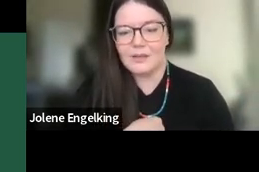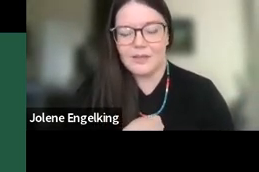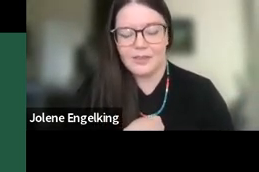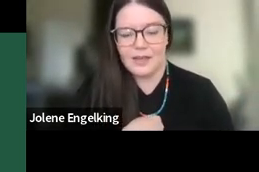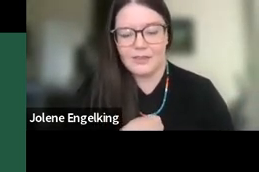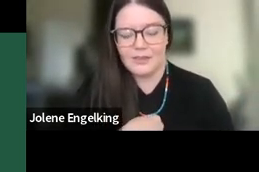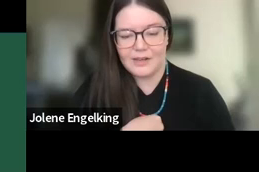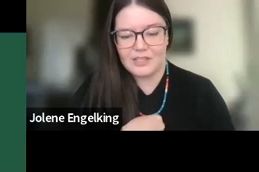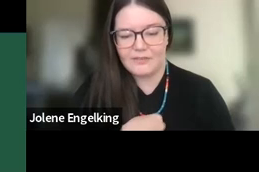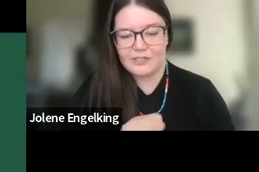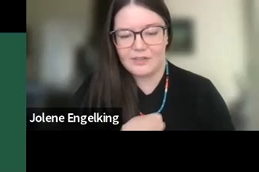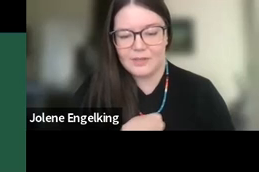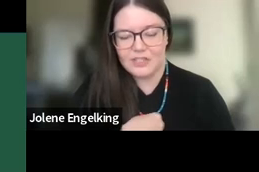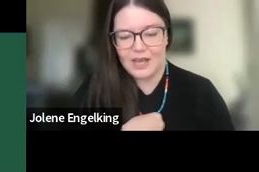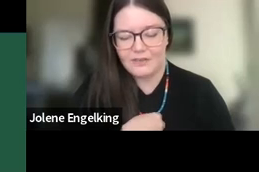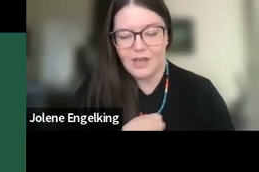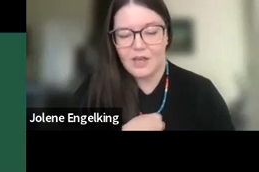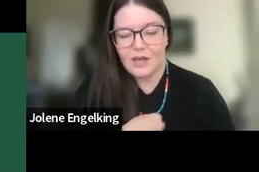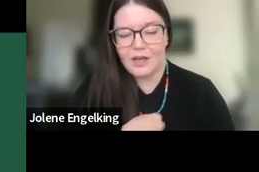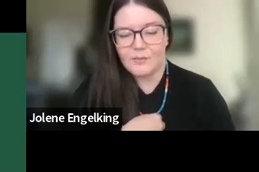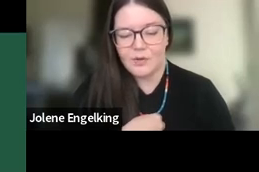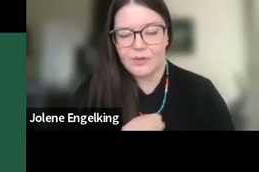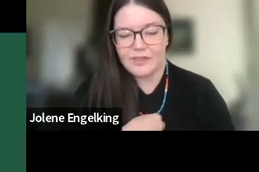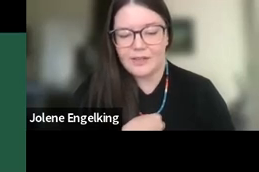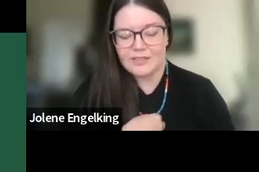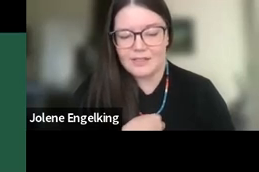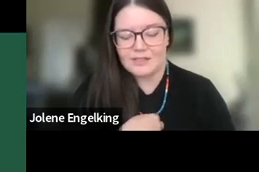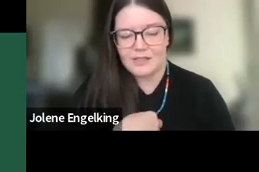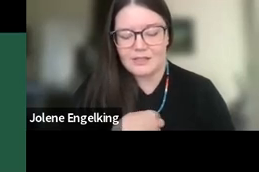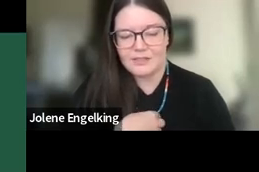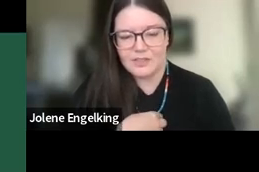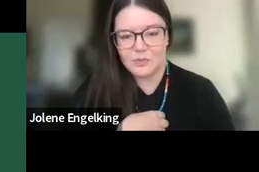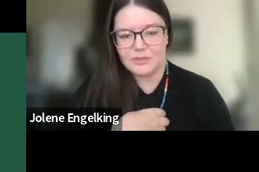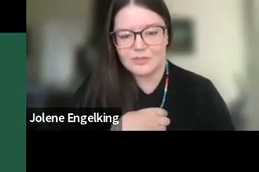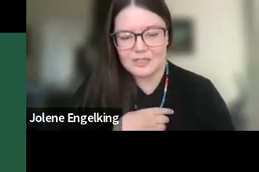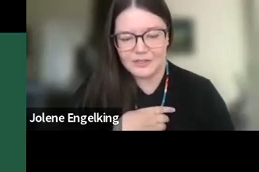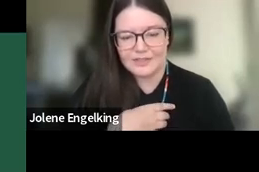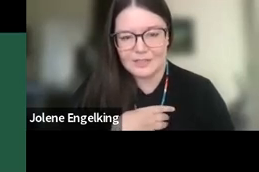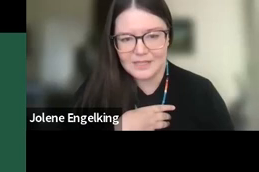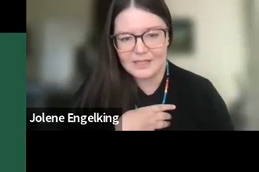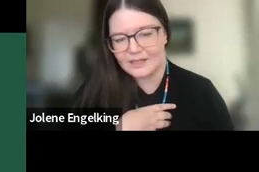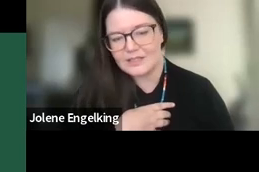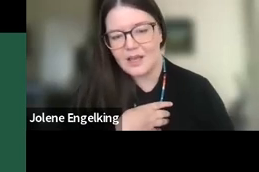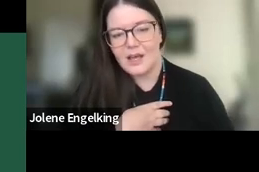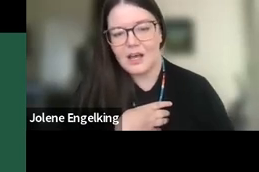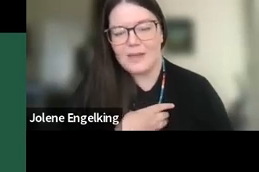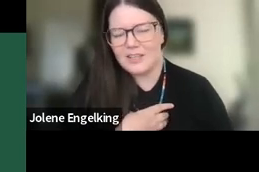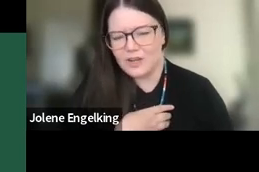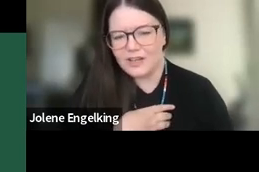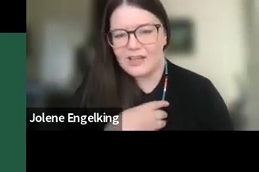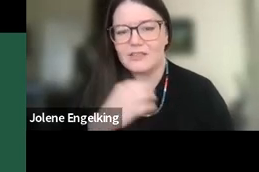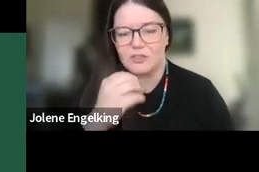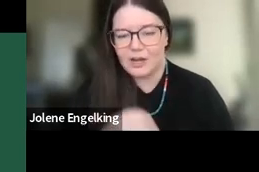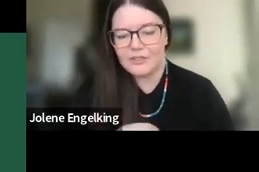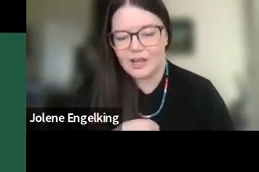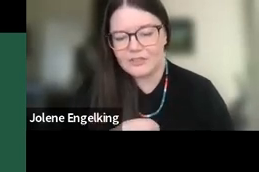being, that the body sovereignty that we each have within us as individuals, as spirits, as beings, as